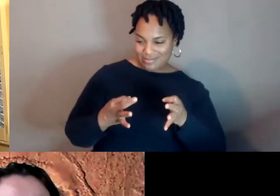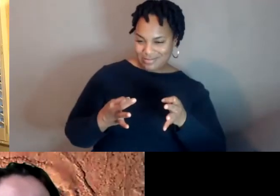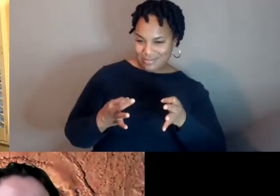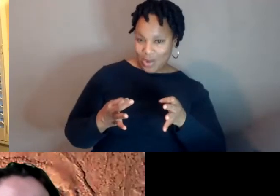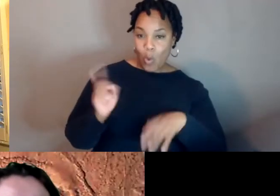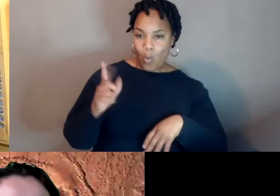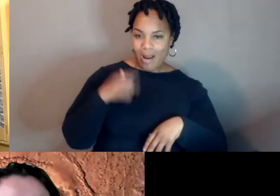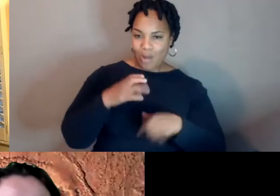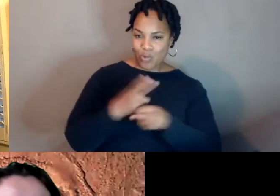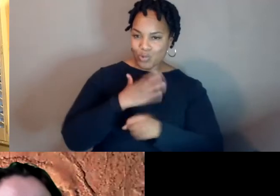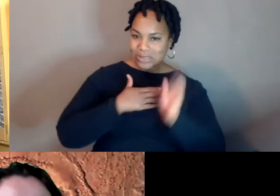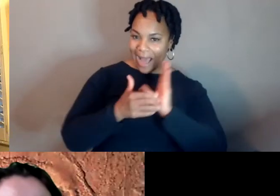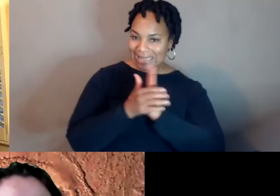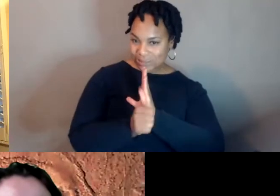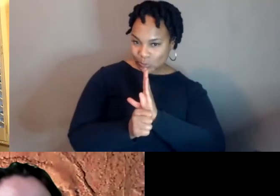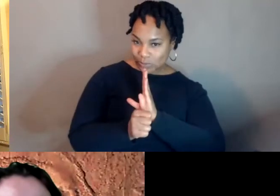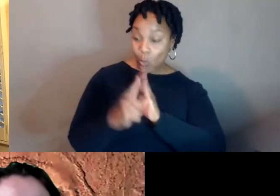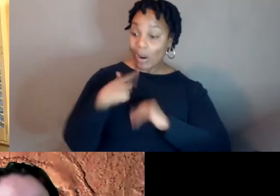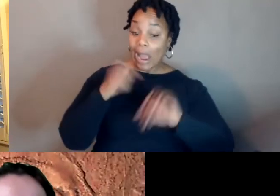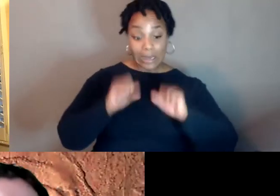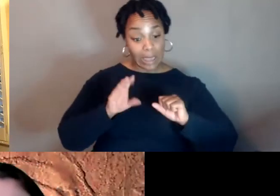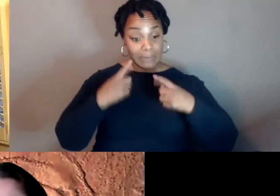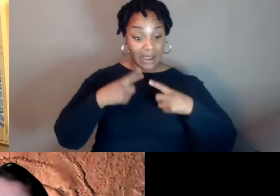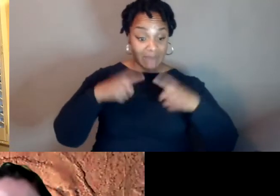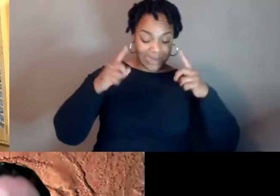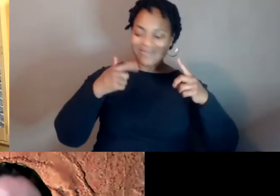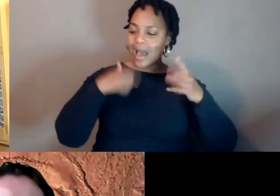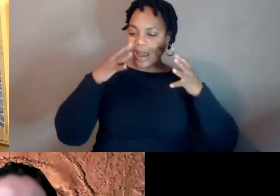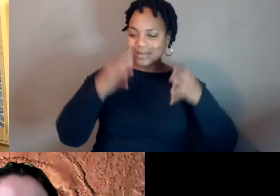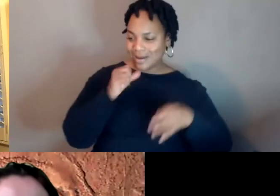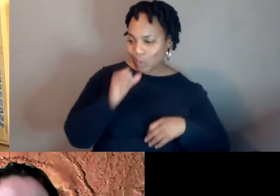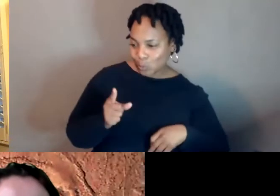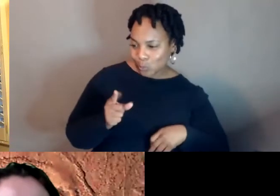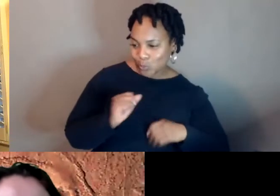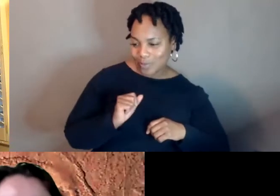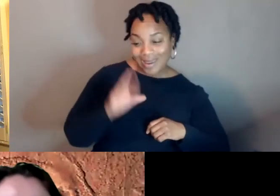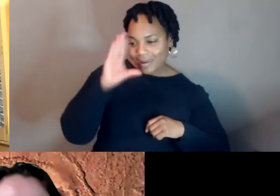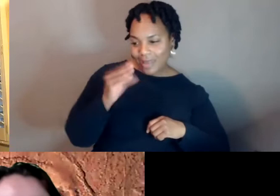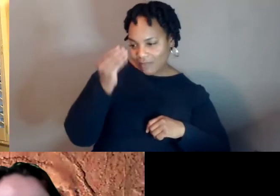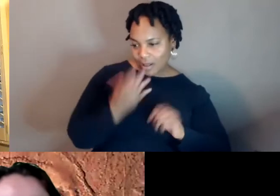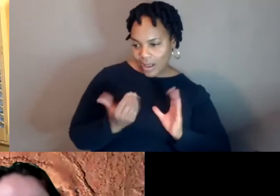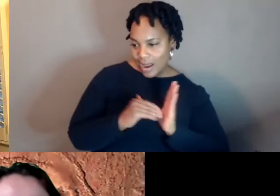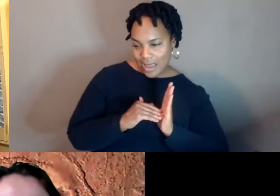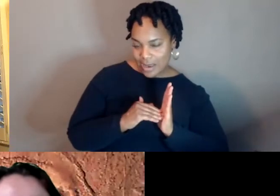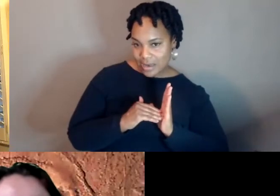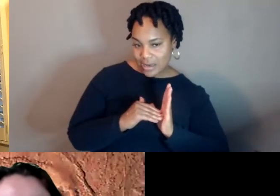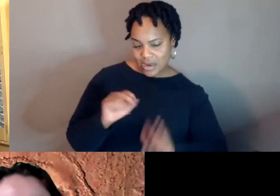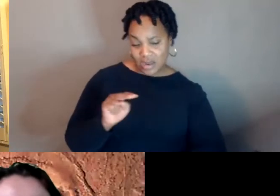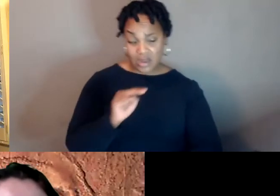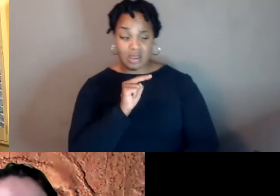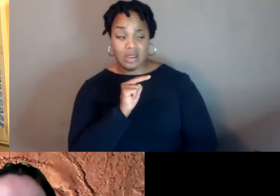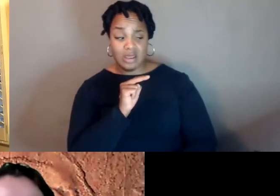So please never do that again. And she looked at me and never worked with the group